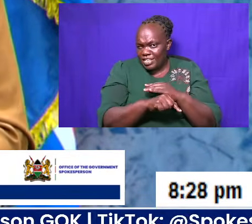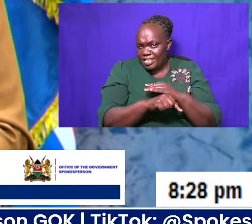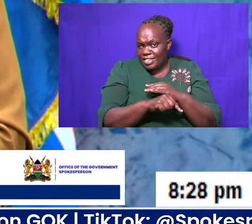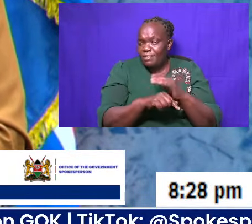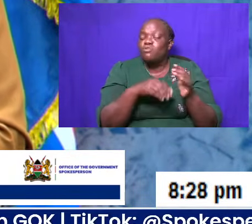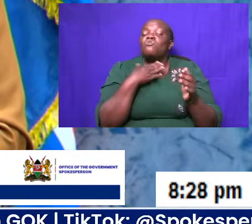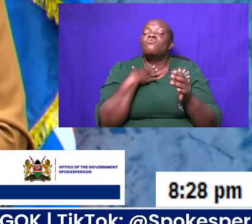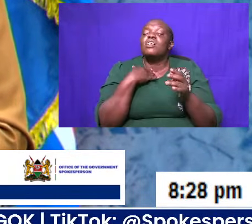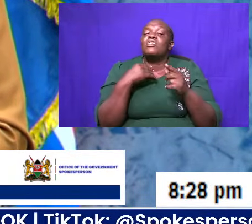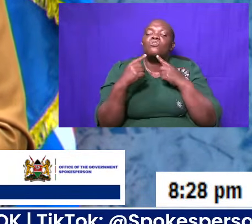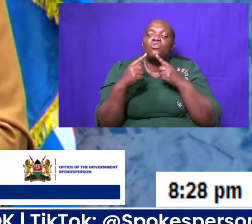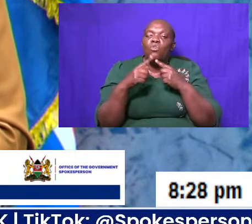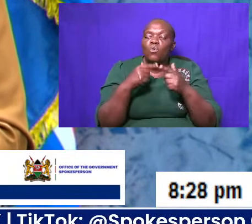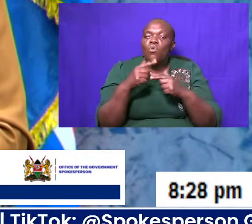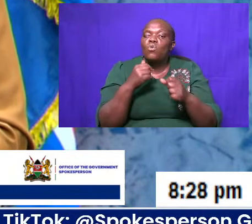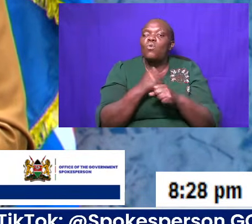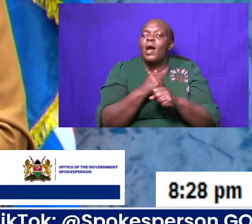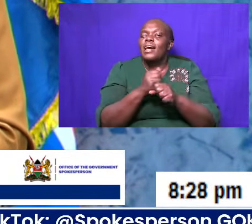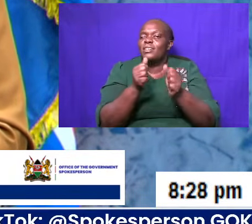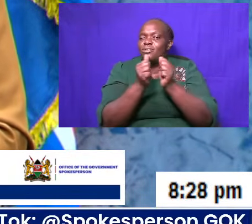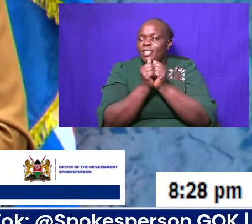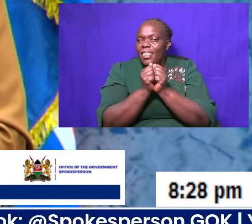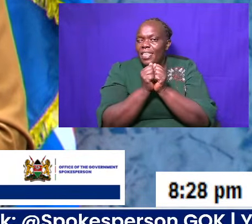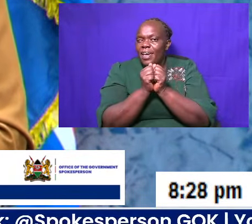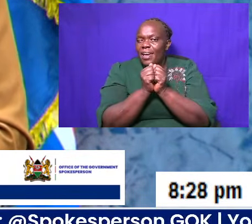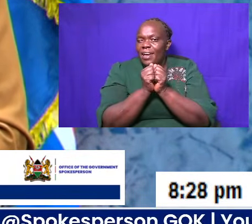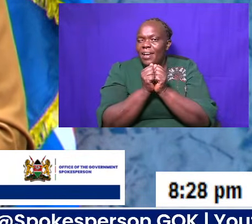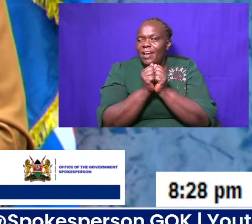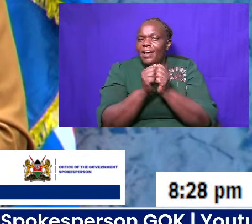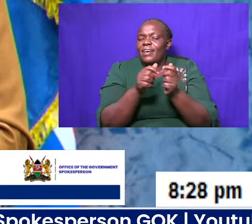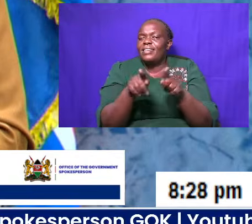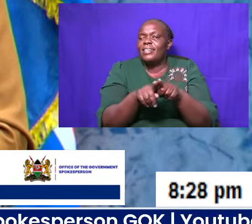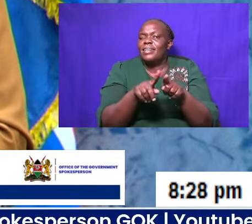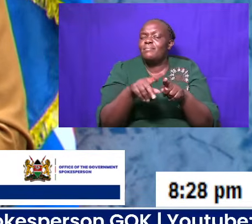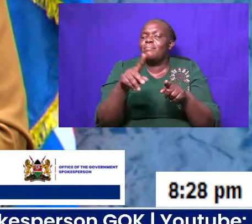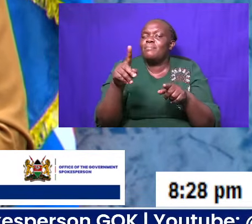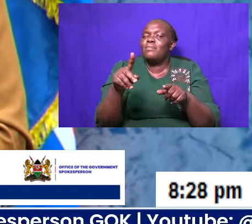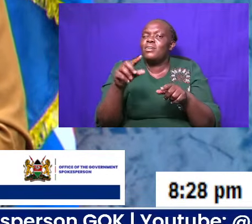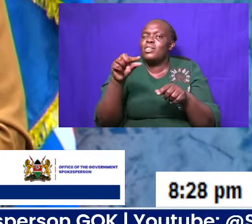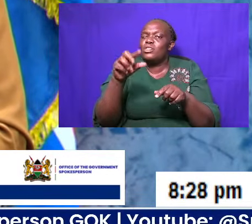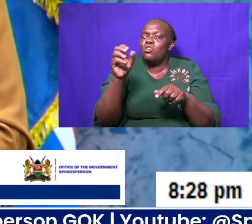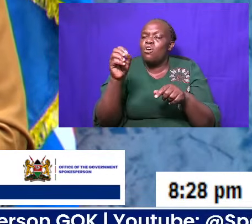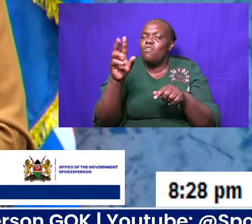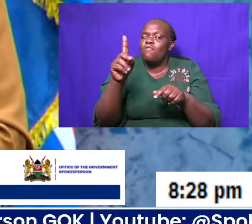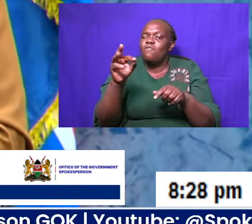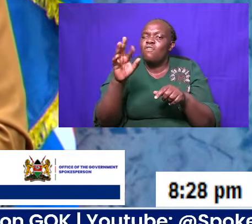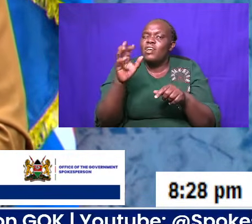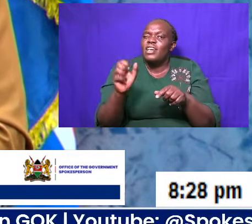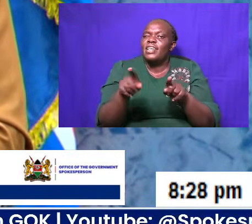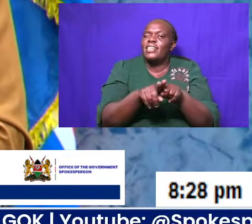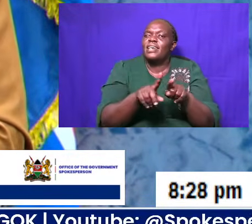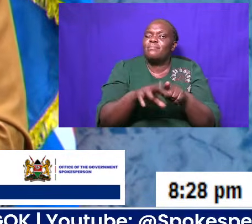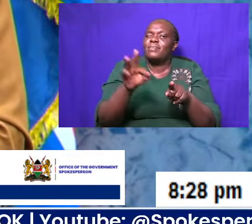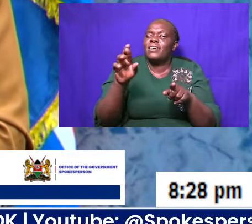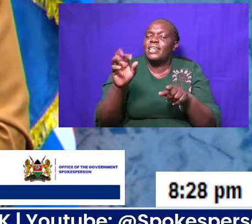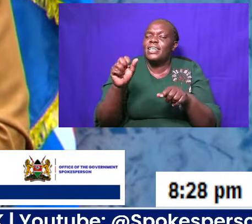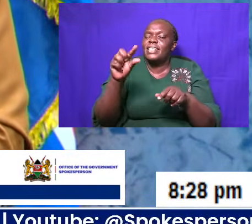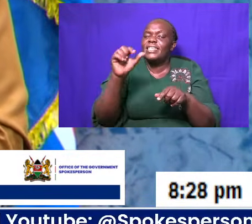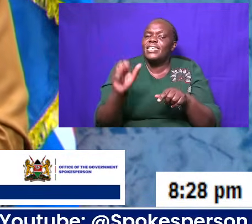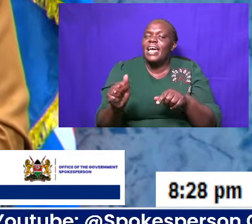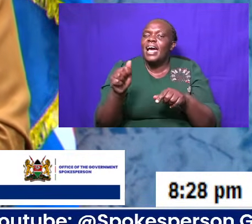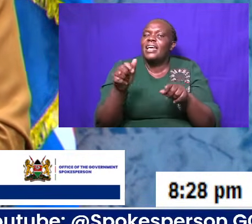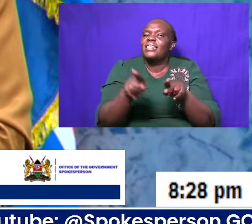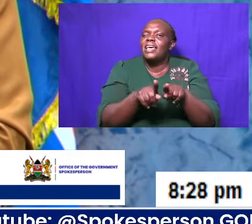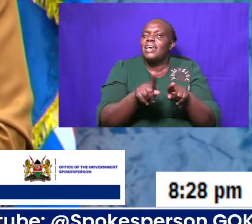to mention the following who we worked with together. Priscilla Nyokabi, Njoki Ndongo, Regina Mwatha, Kibaya